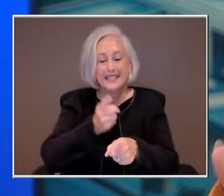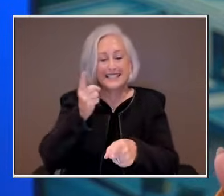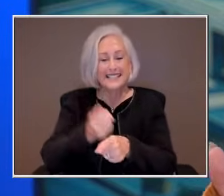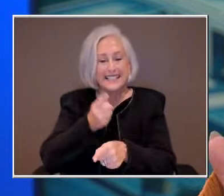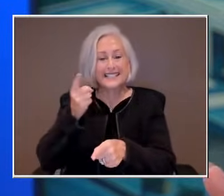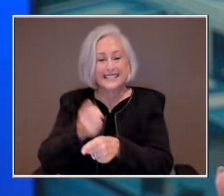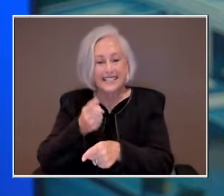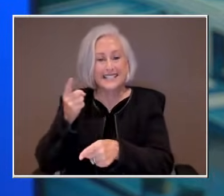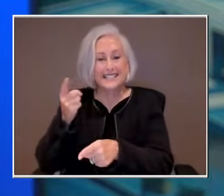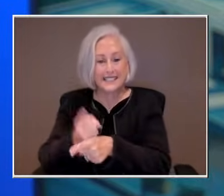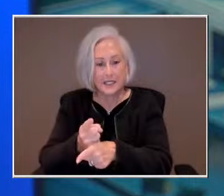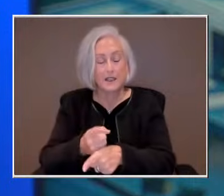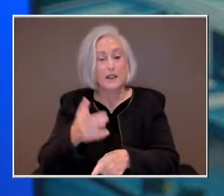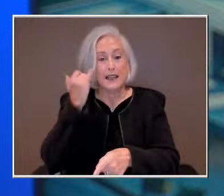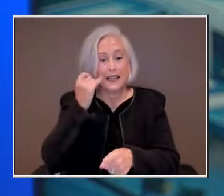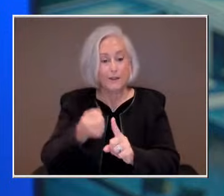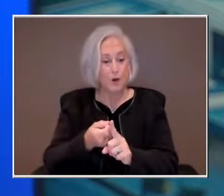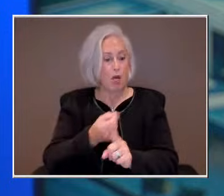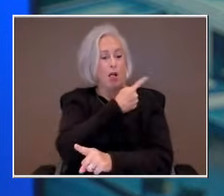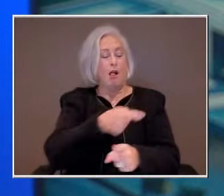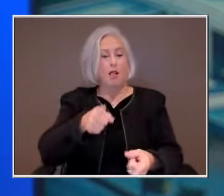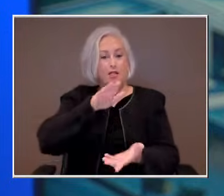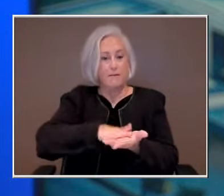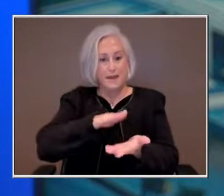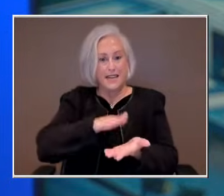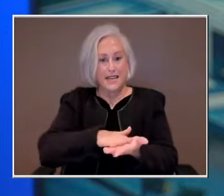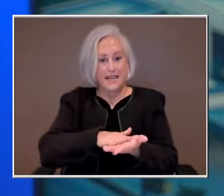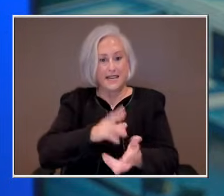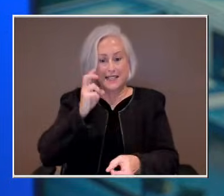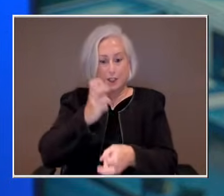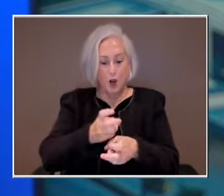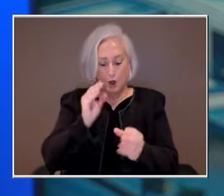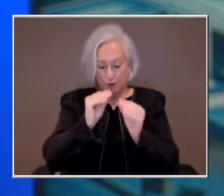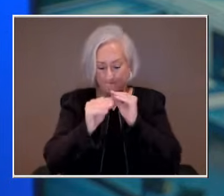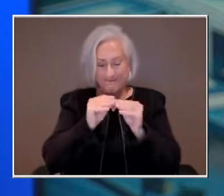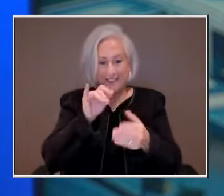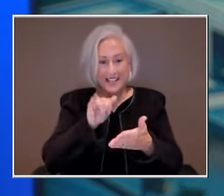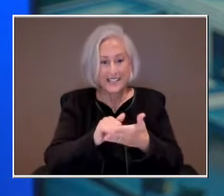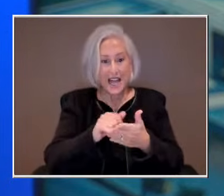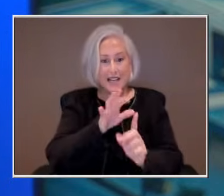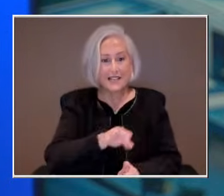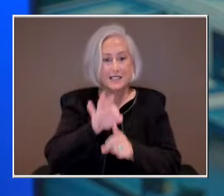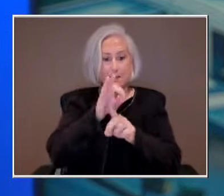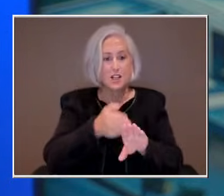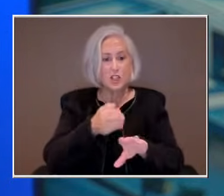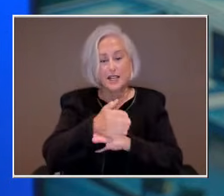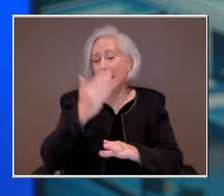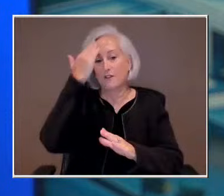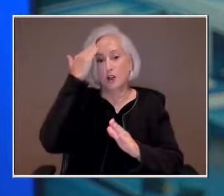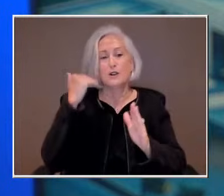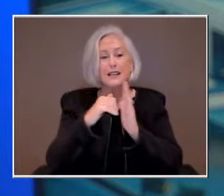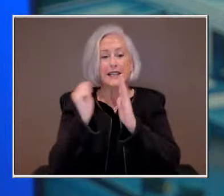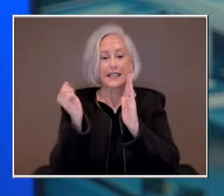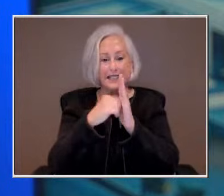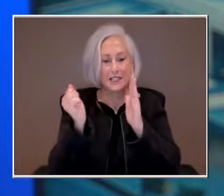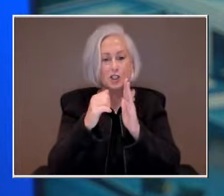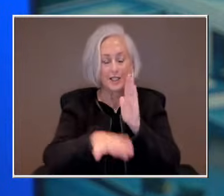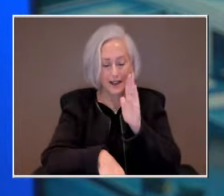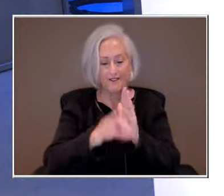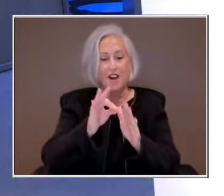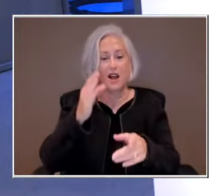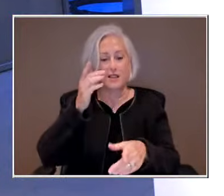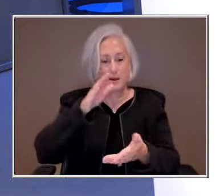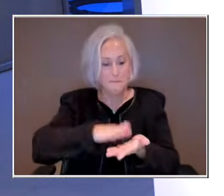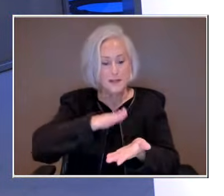it's very difficult for some people to correct it, especially after a concussion, and kind of find that beat again.